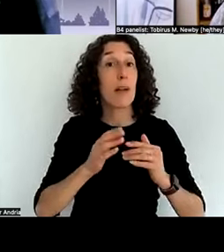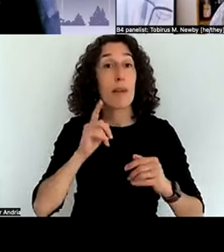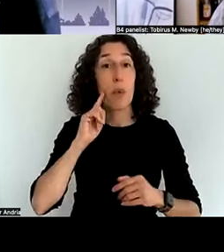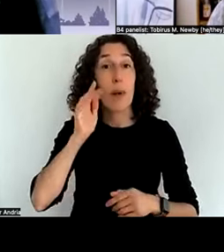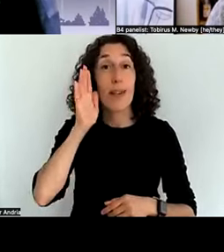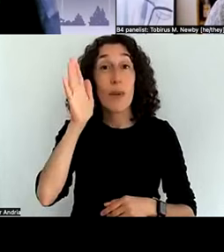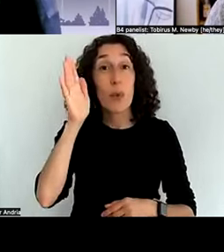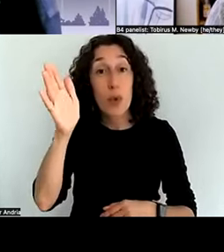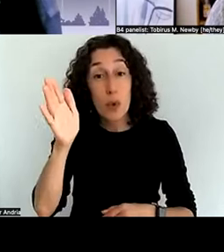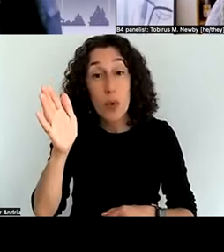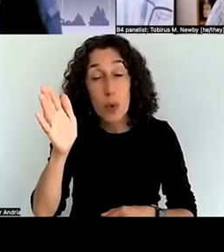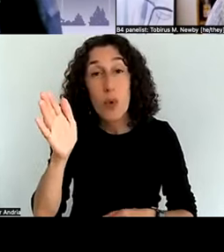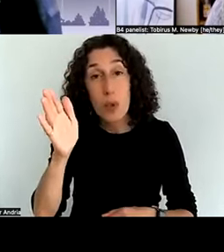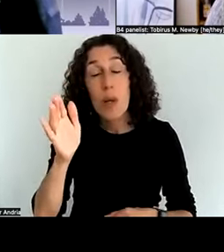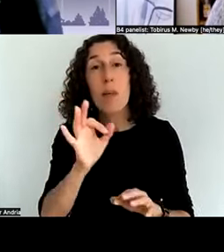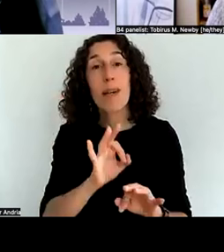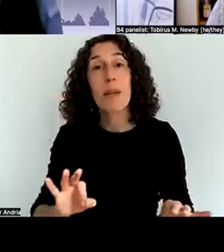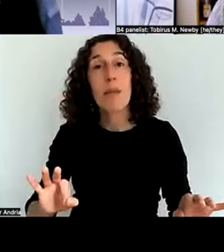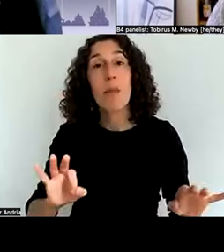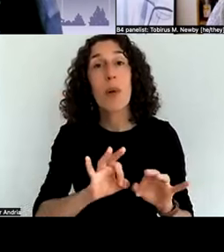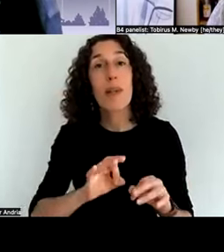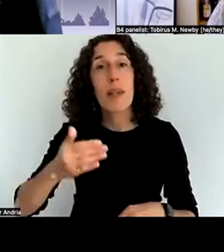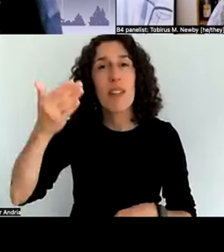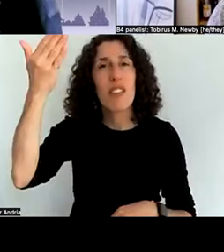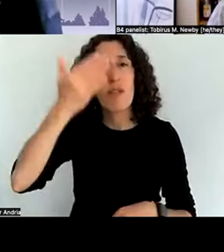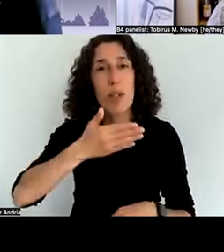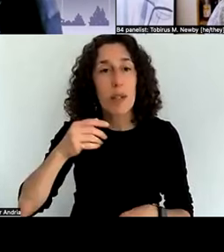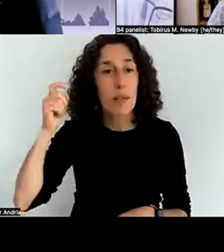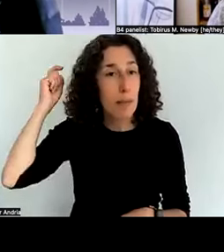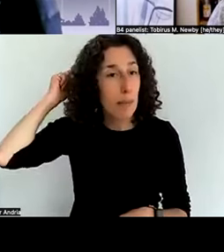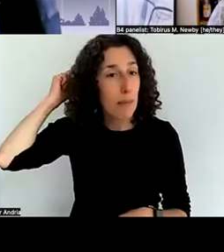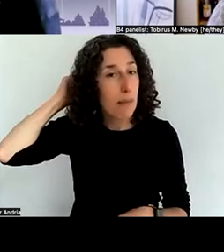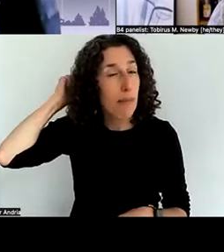front of mind. And when we think about sort of